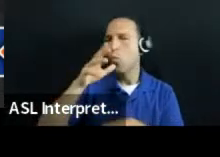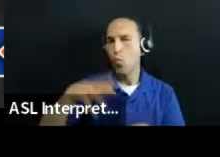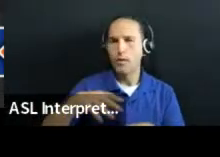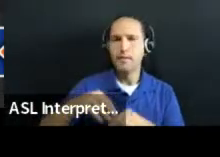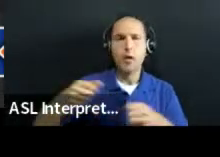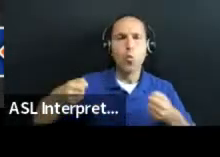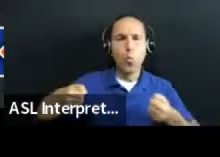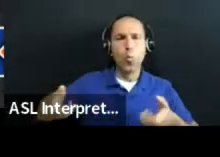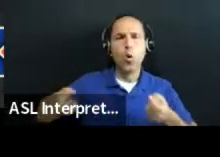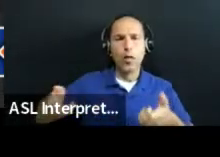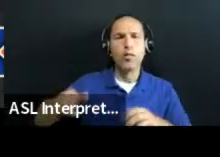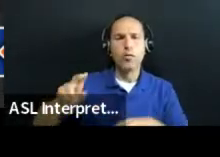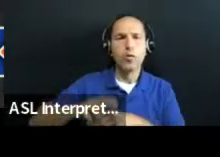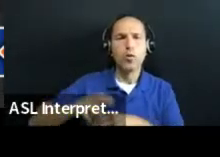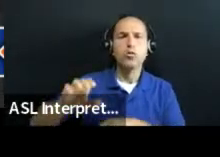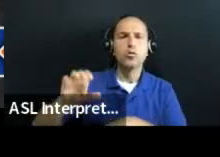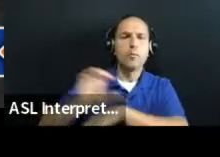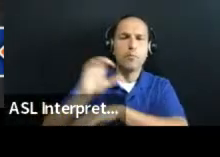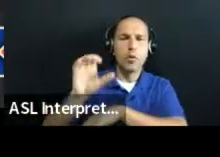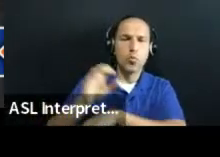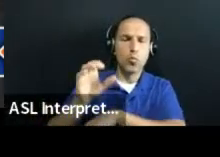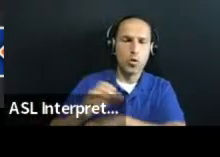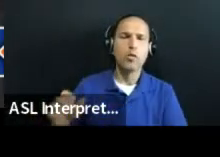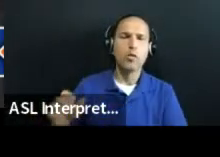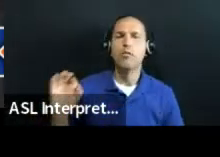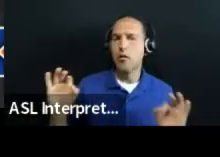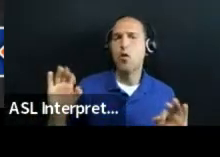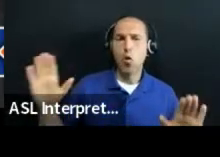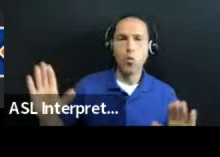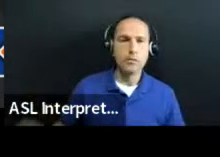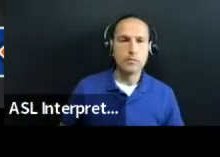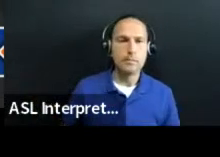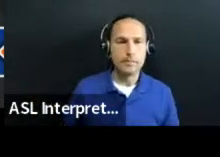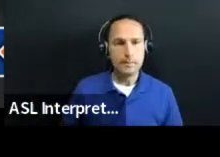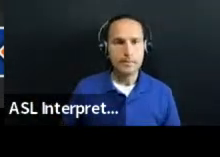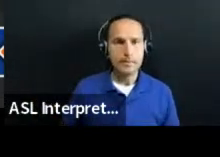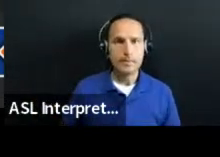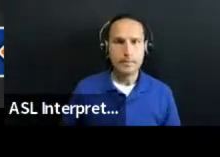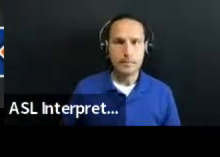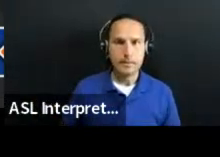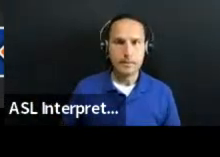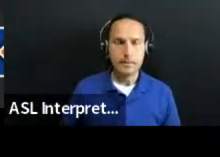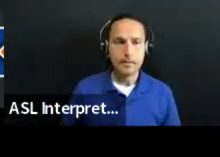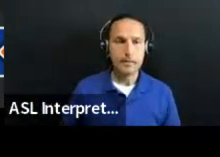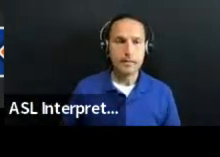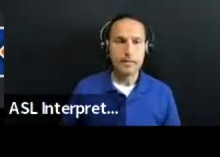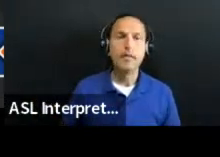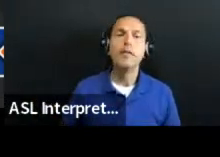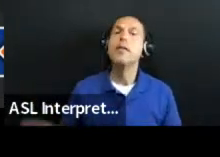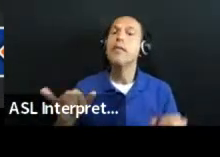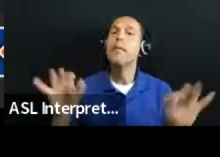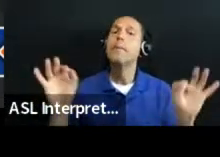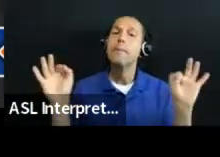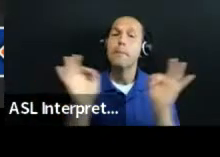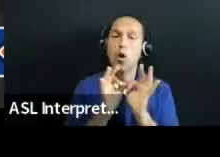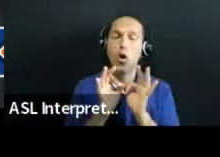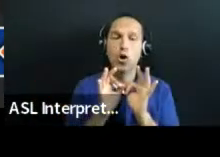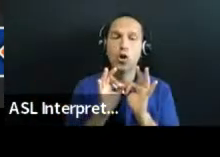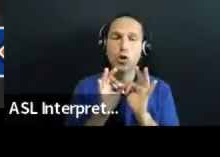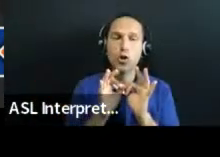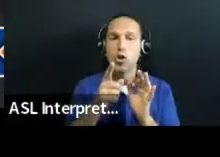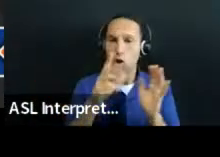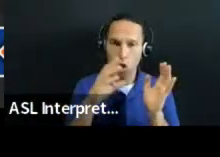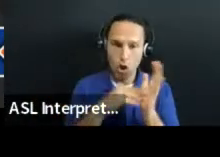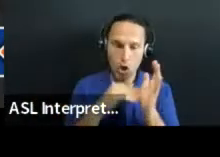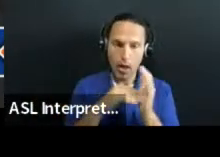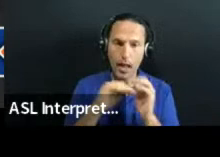in a wheelchair using a computer. Awesome, right? So it's really important to not just